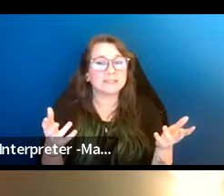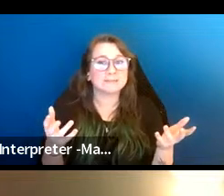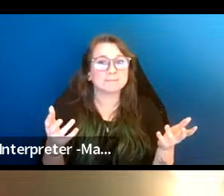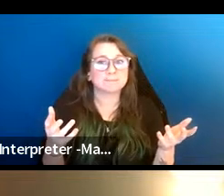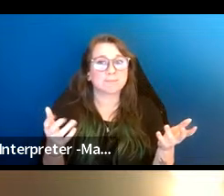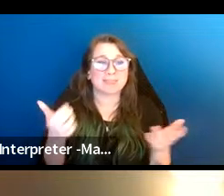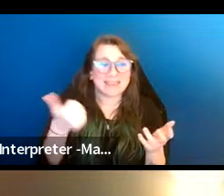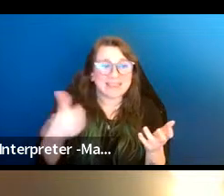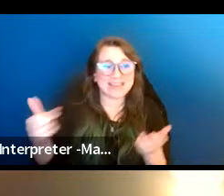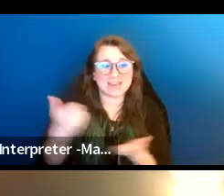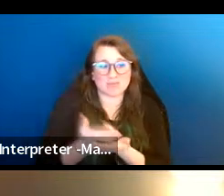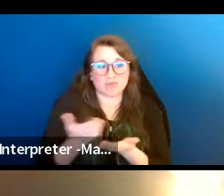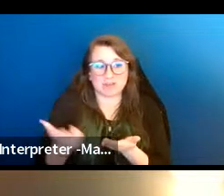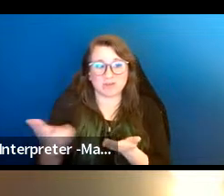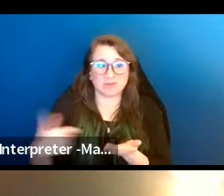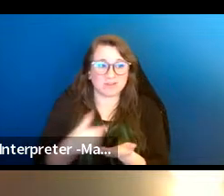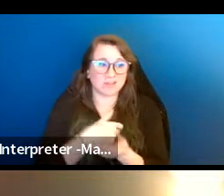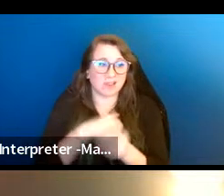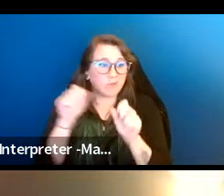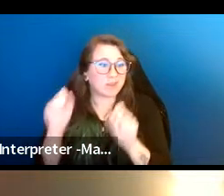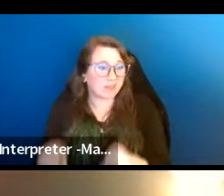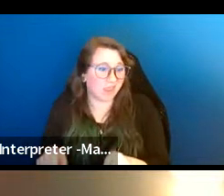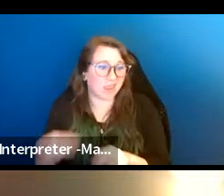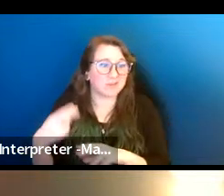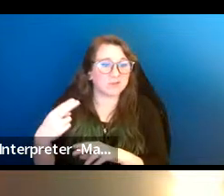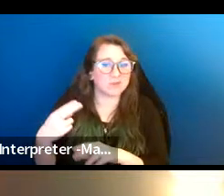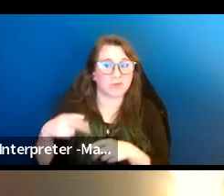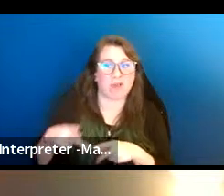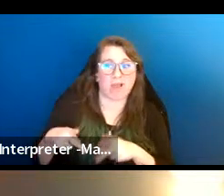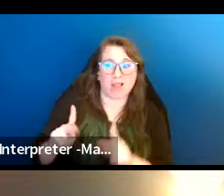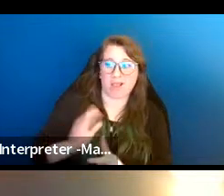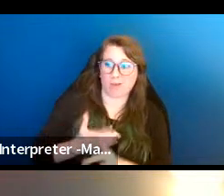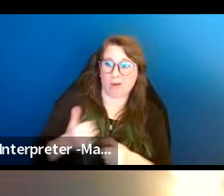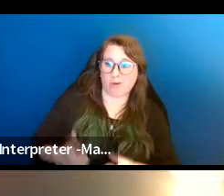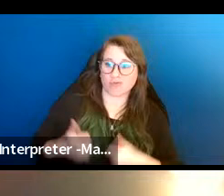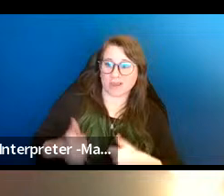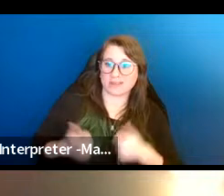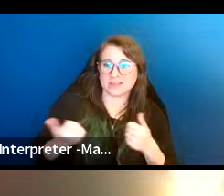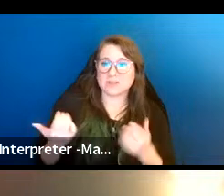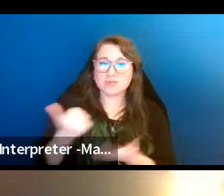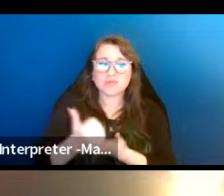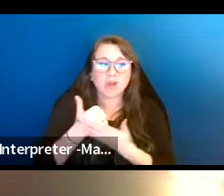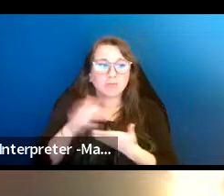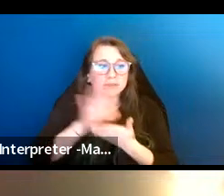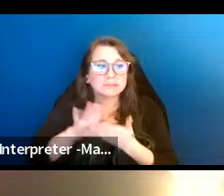giving any resources and tools necessary to allow our residents to help us clean up the